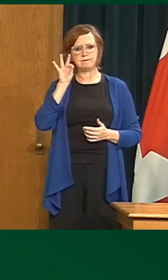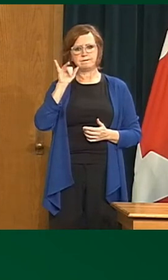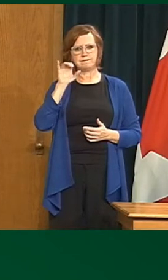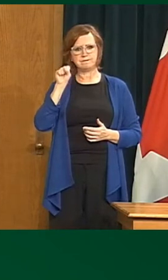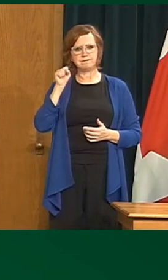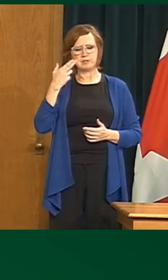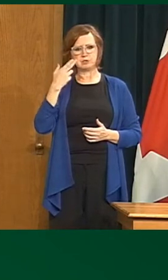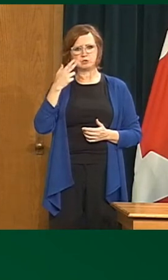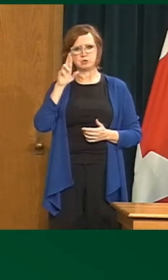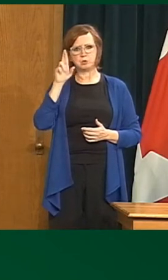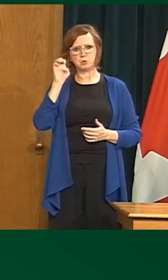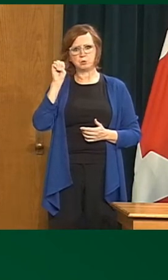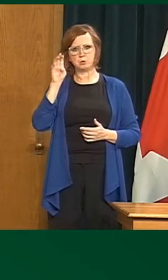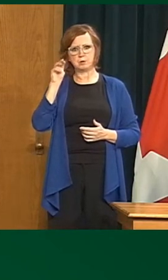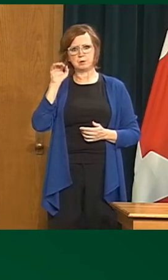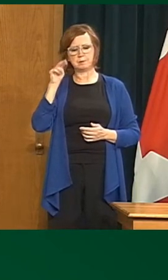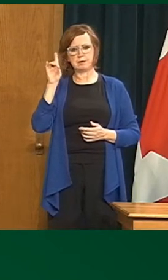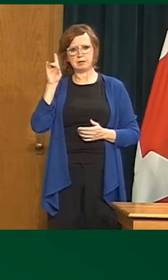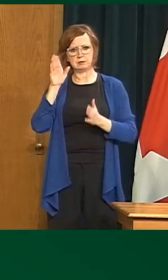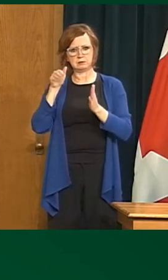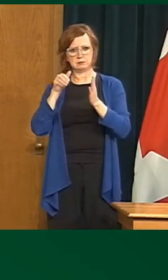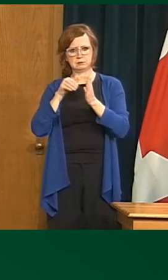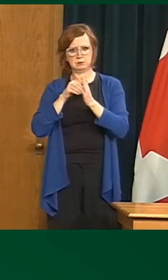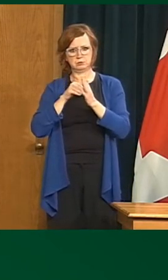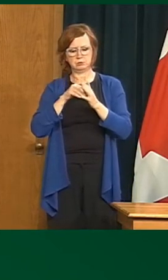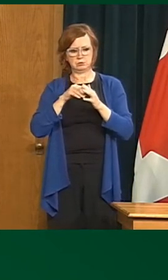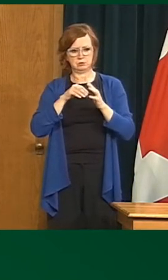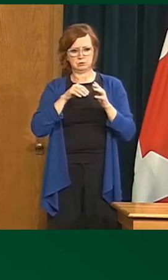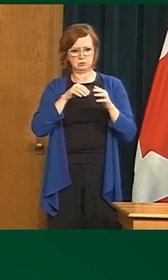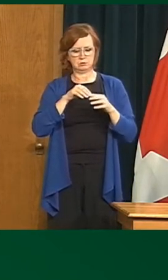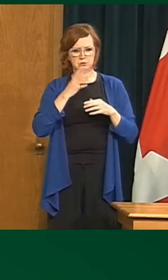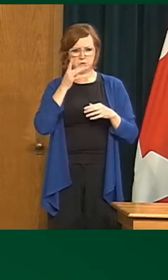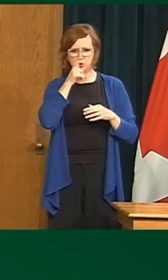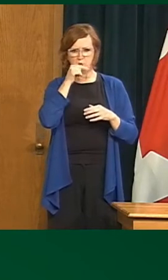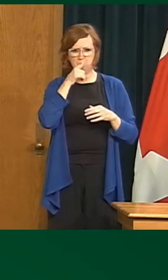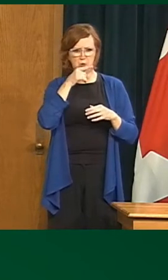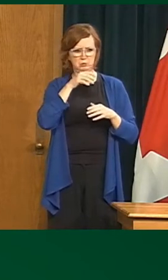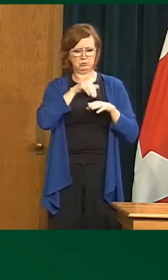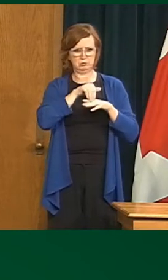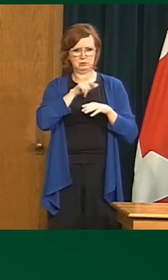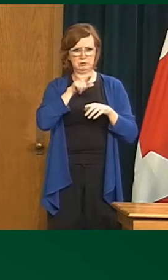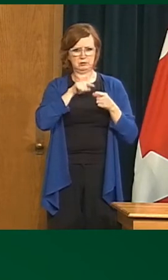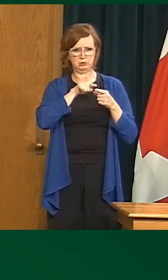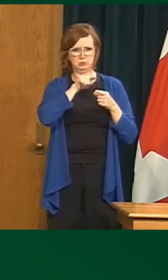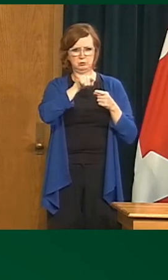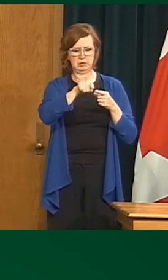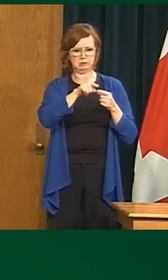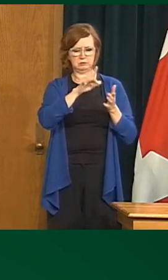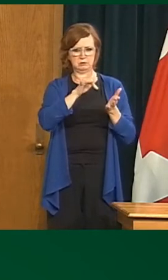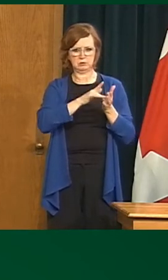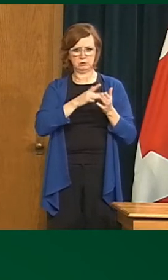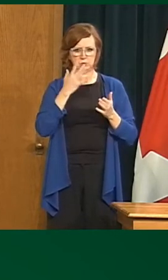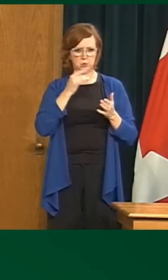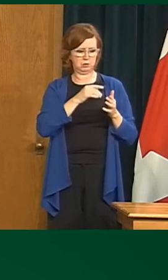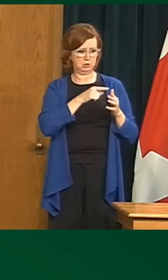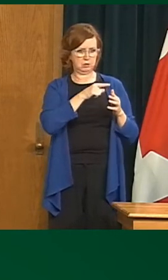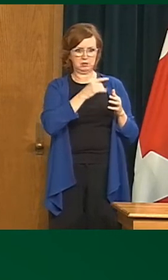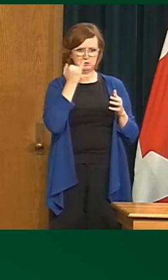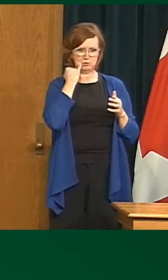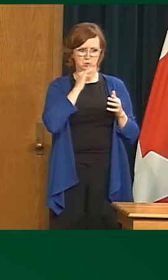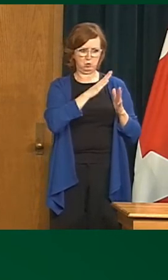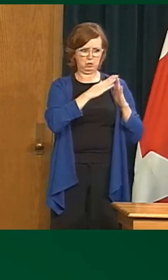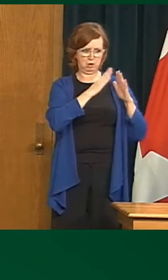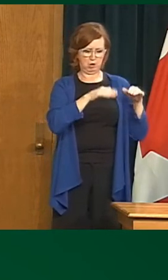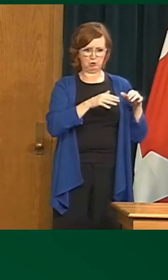end up there. Are they people that don't have a home, people who have too many people in their home? How do you figure out if someone needs to go there and who does